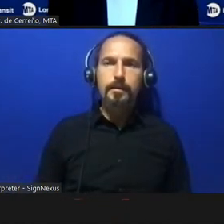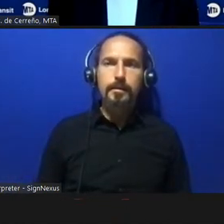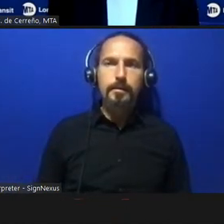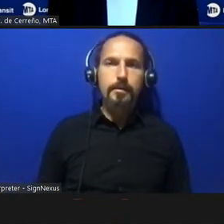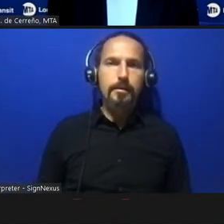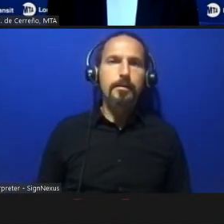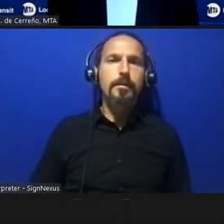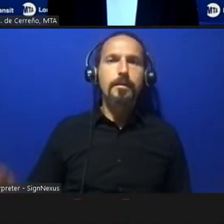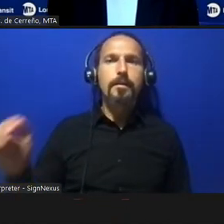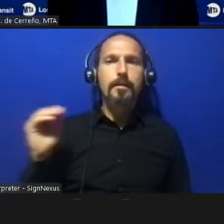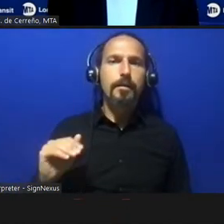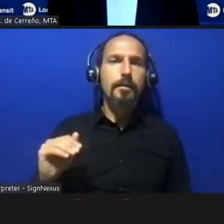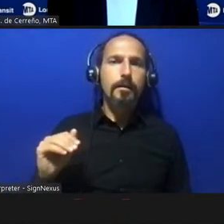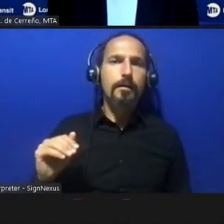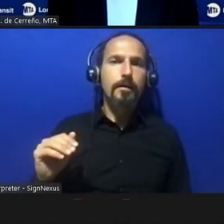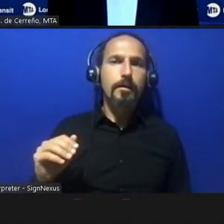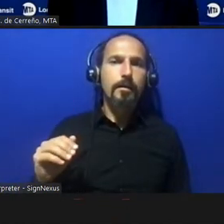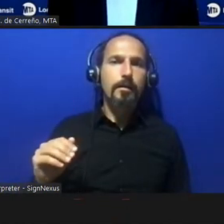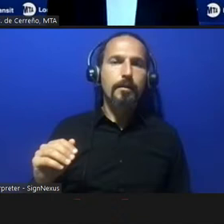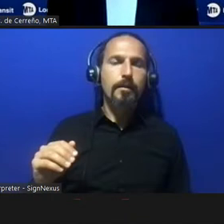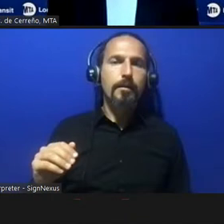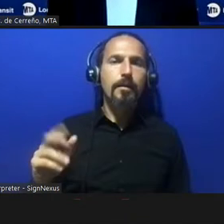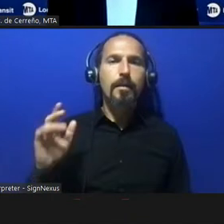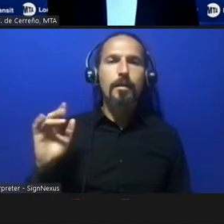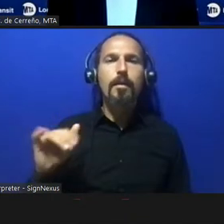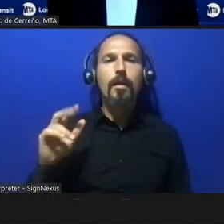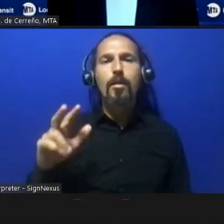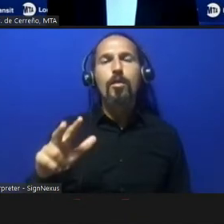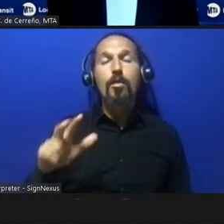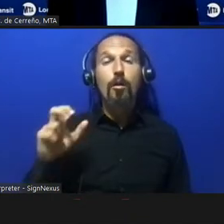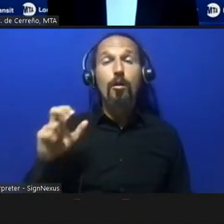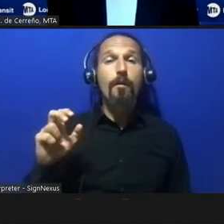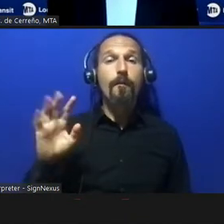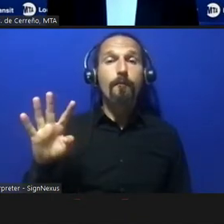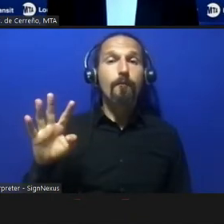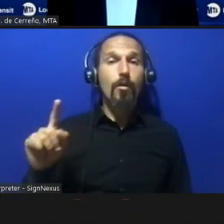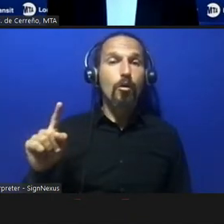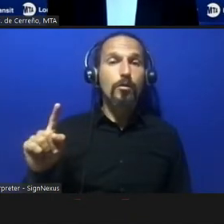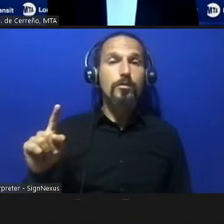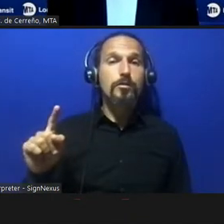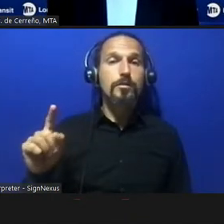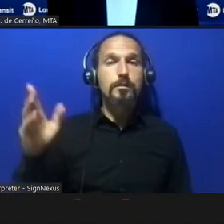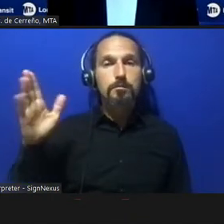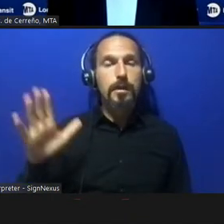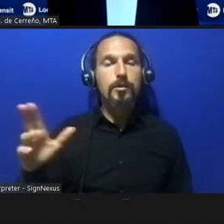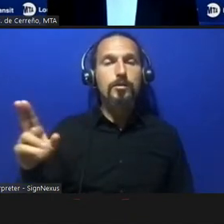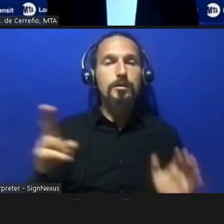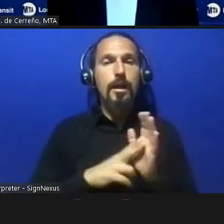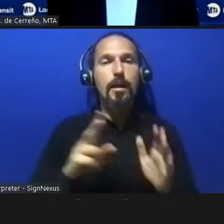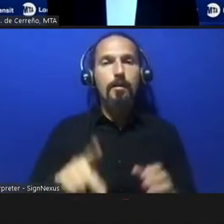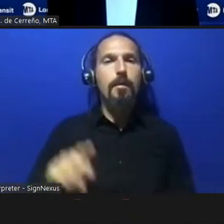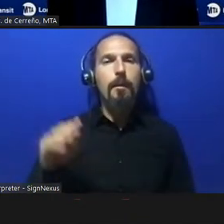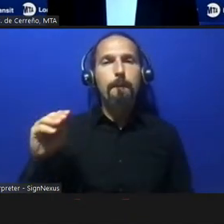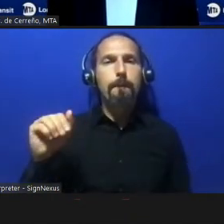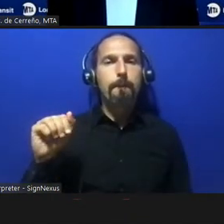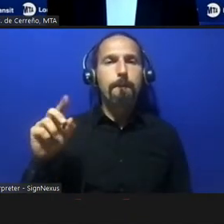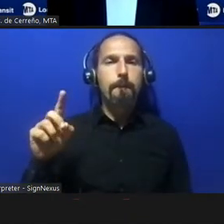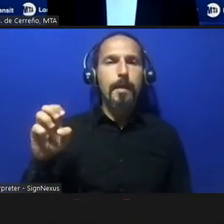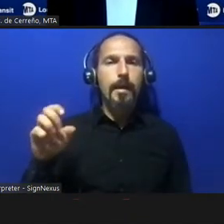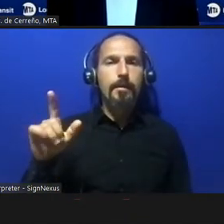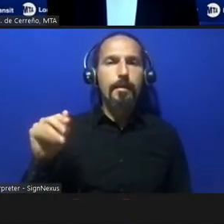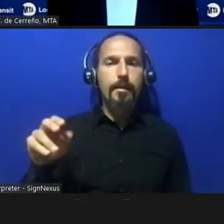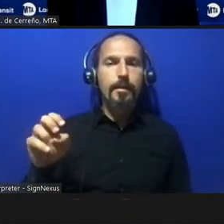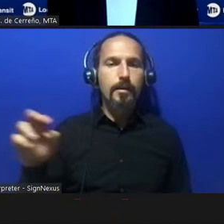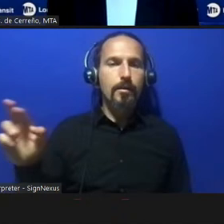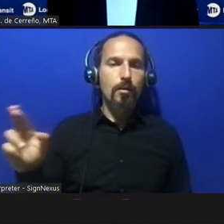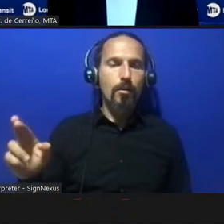our next speaker the 341st sign up is madeleine rumley followed